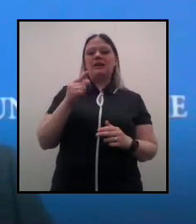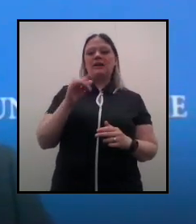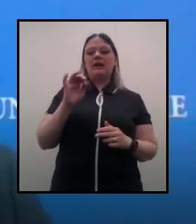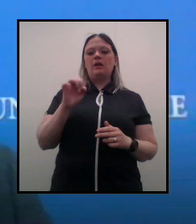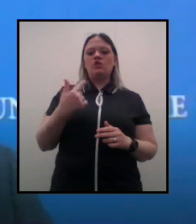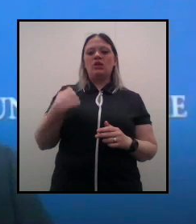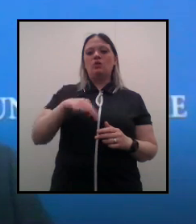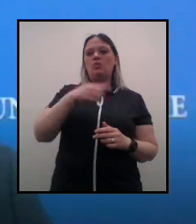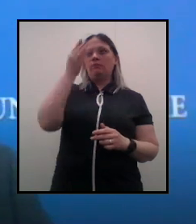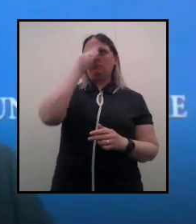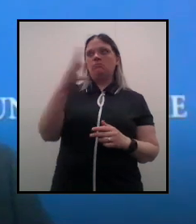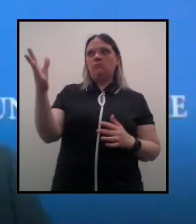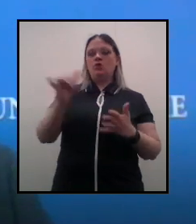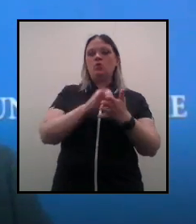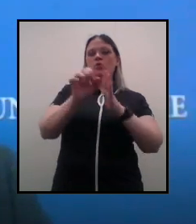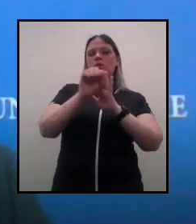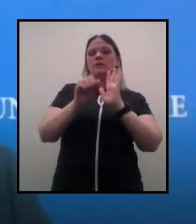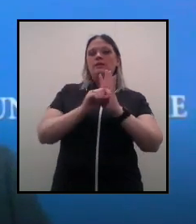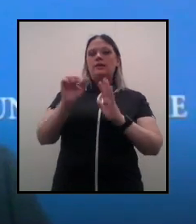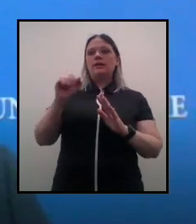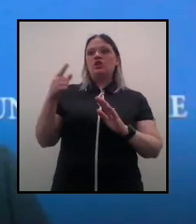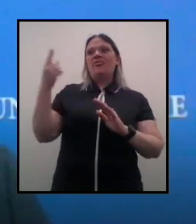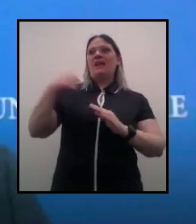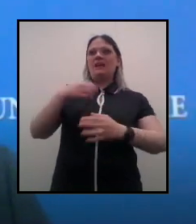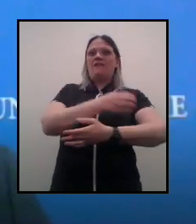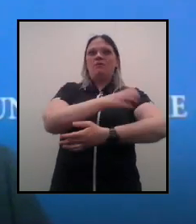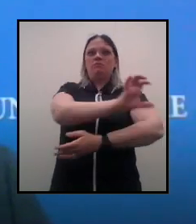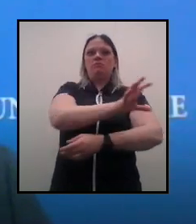Attorney General's office, which actually has the enforcement power.